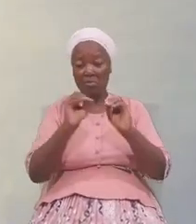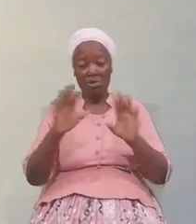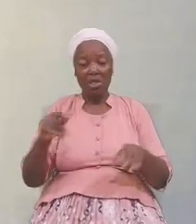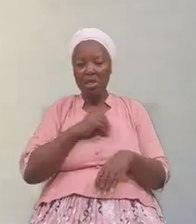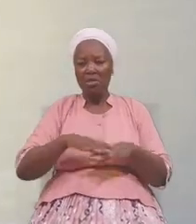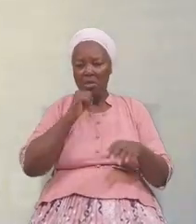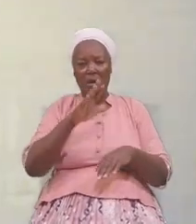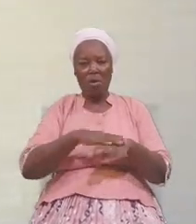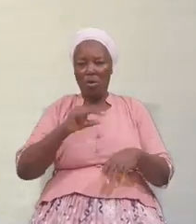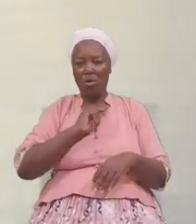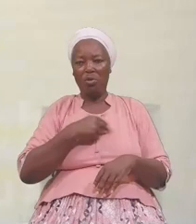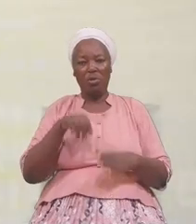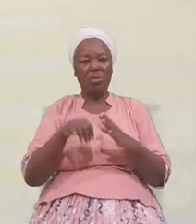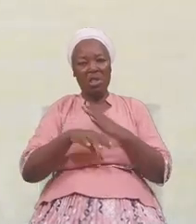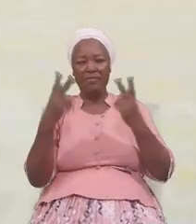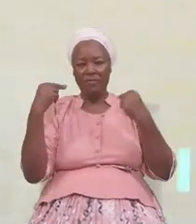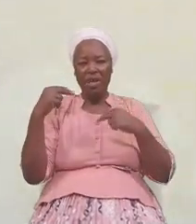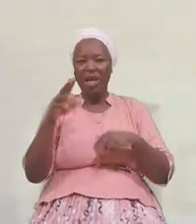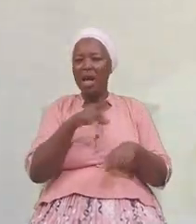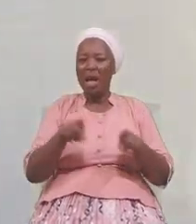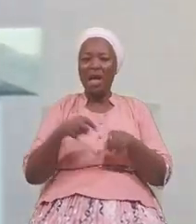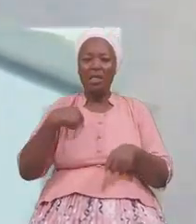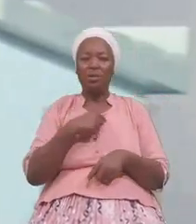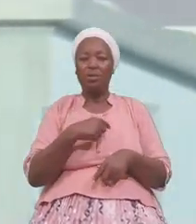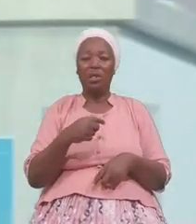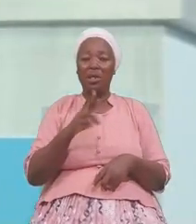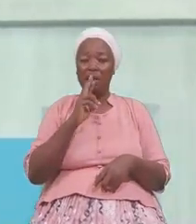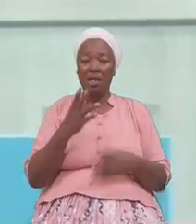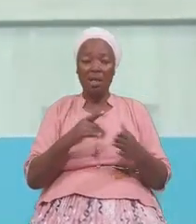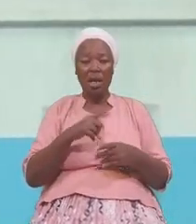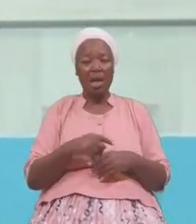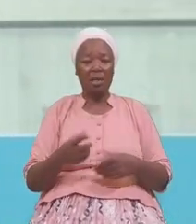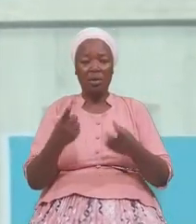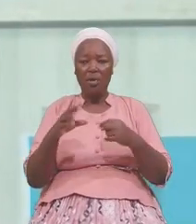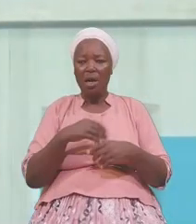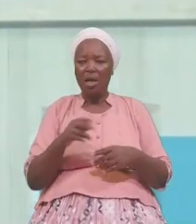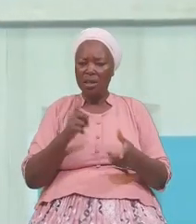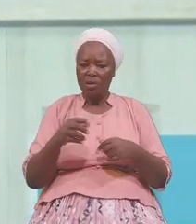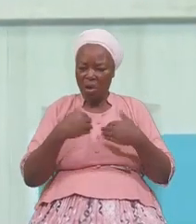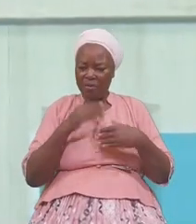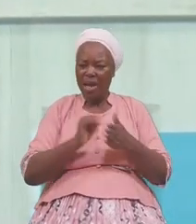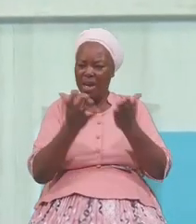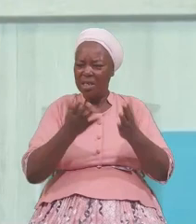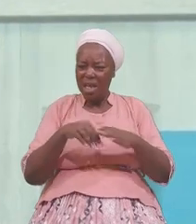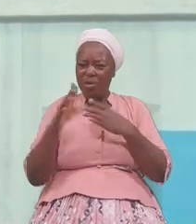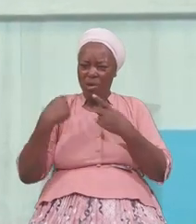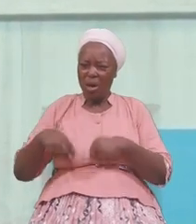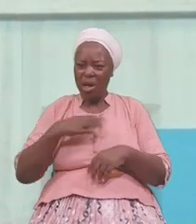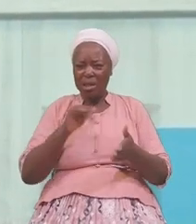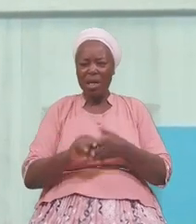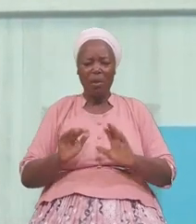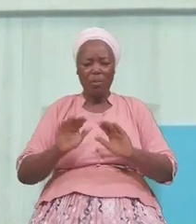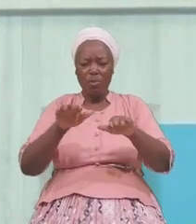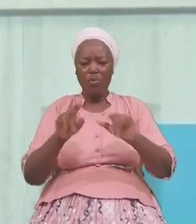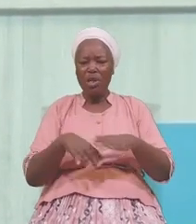call us in vain. As we are having that drawing in your heart and that pull